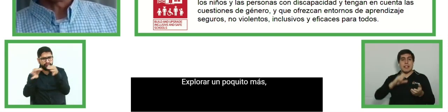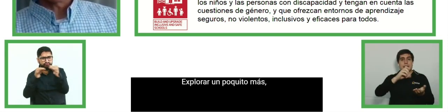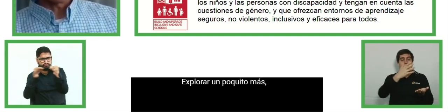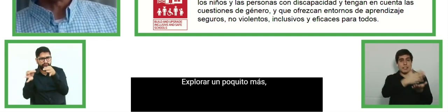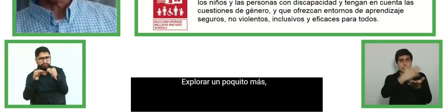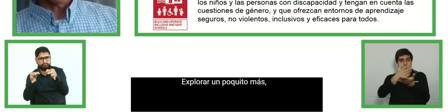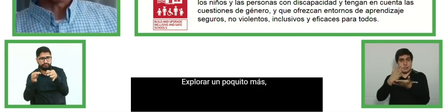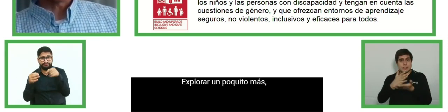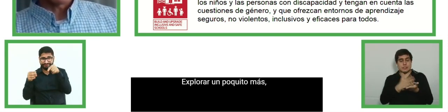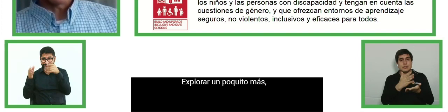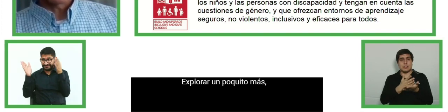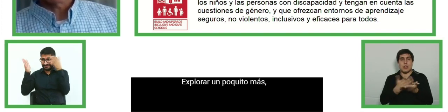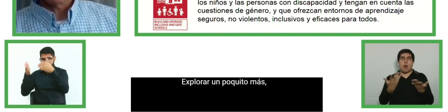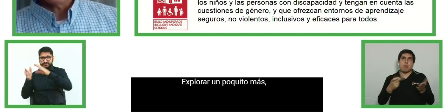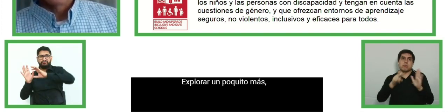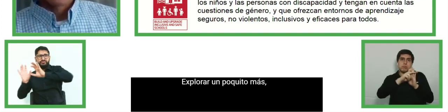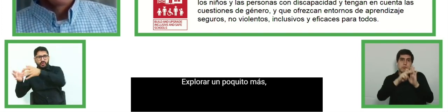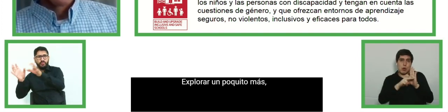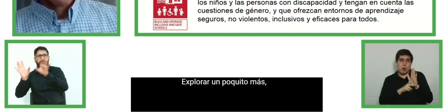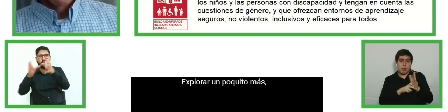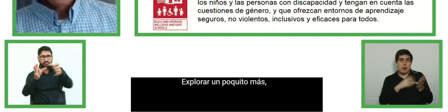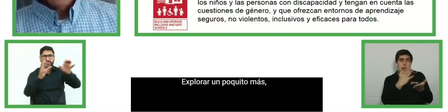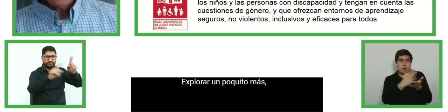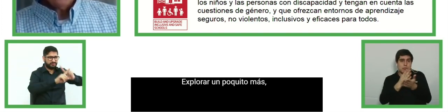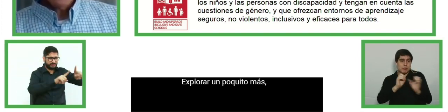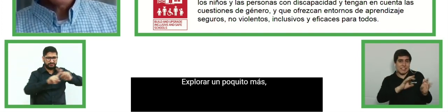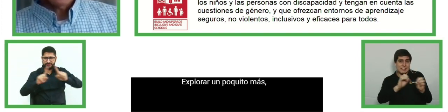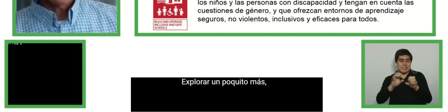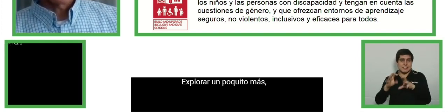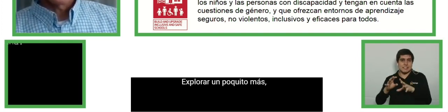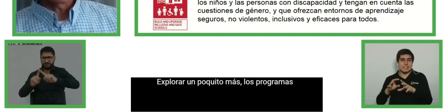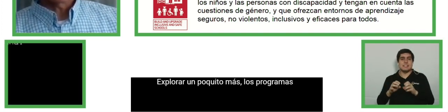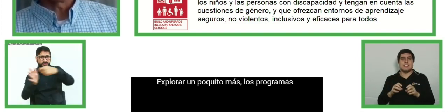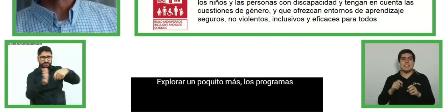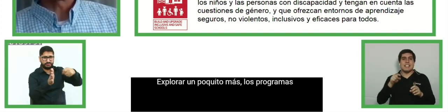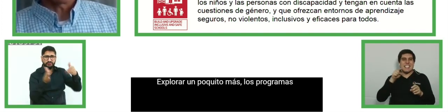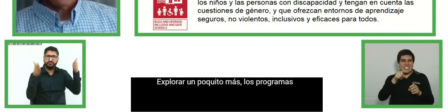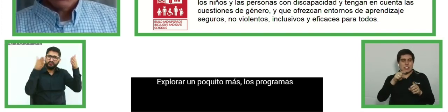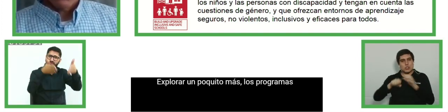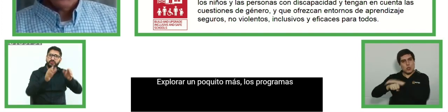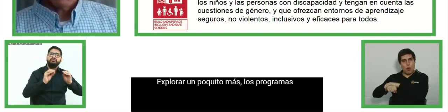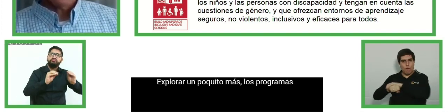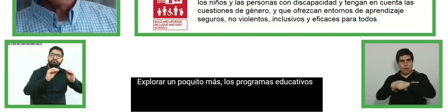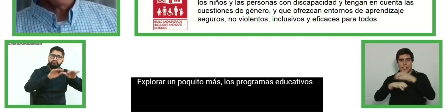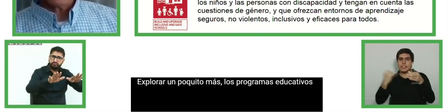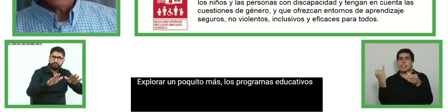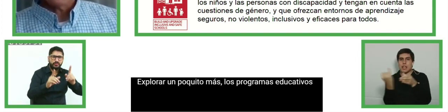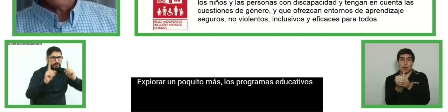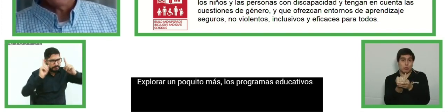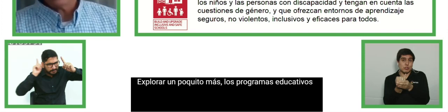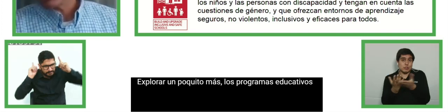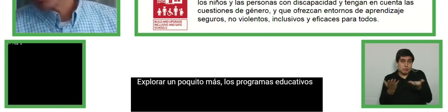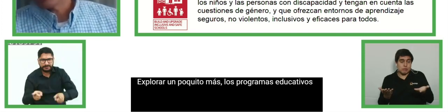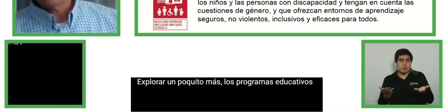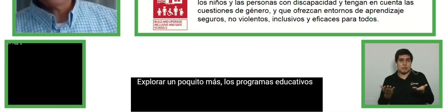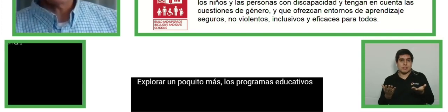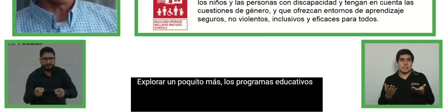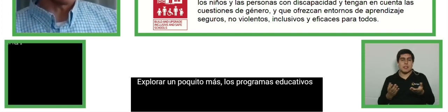curriculum should be inclusive to all the different